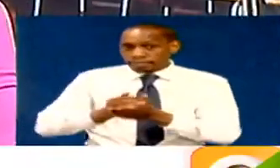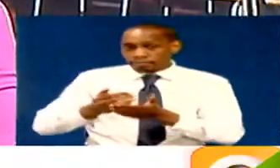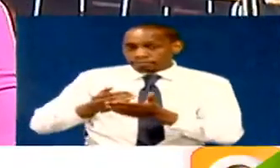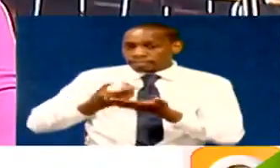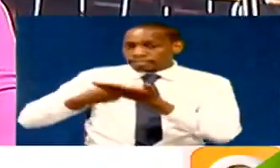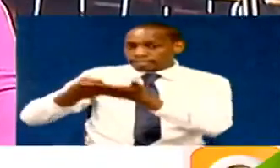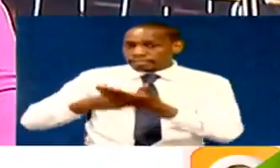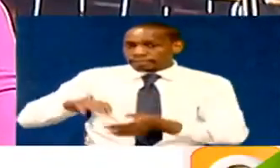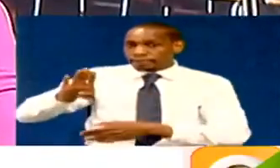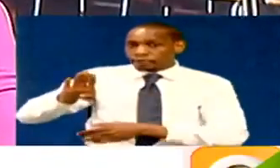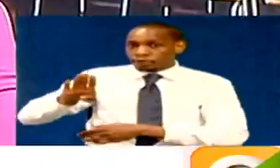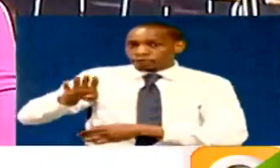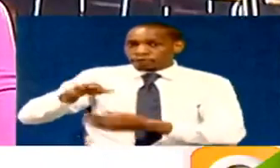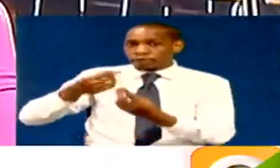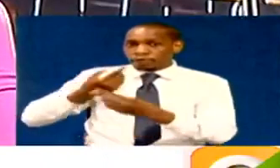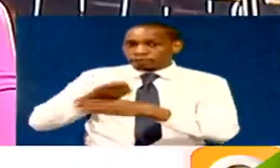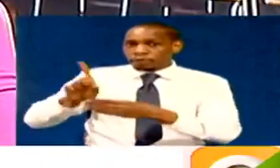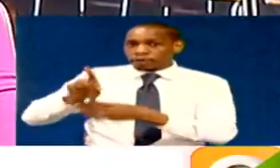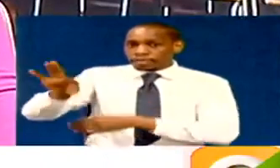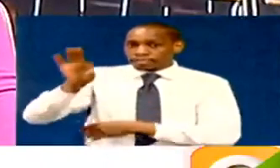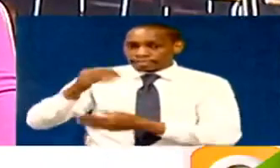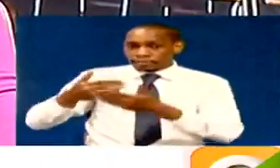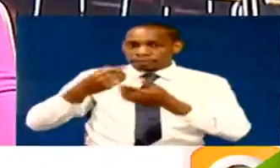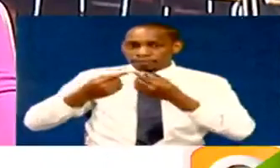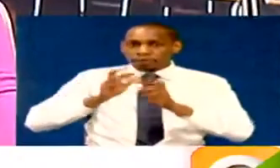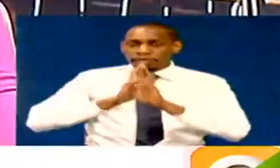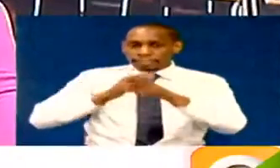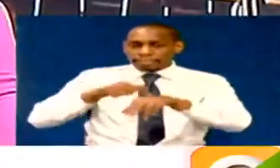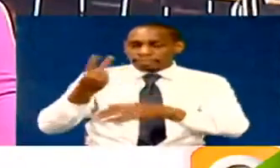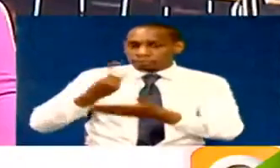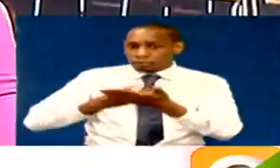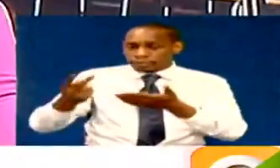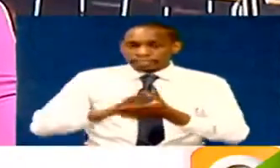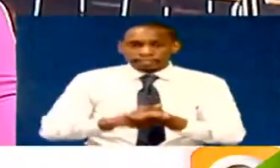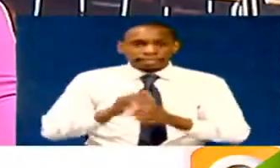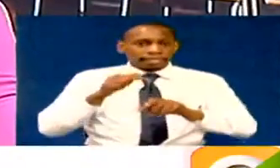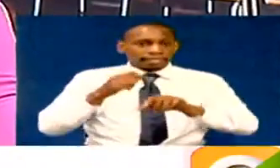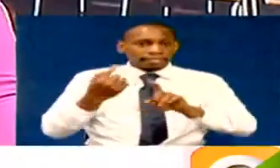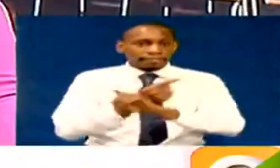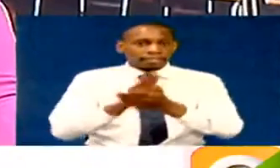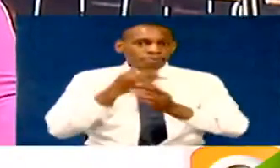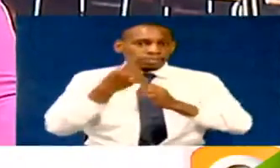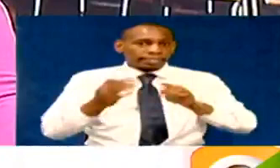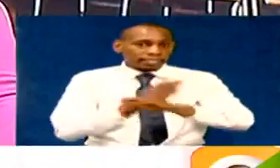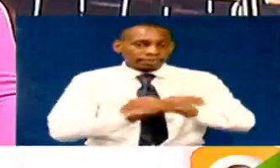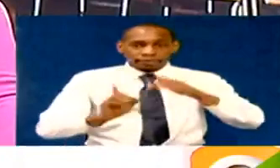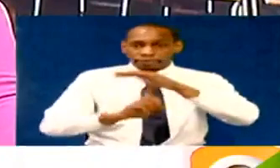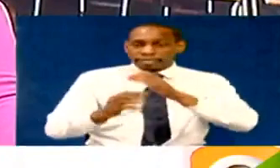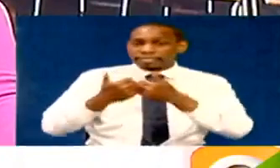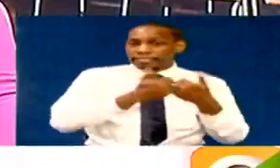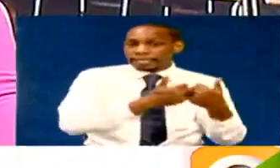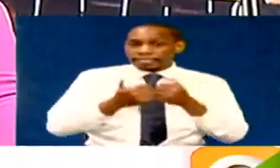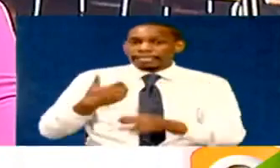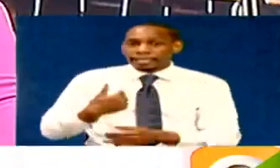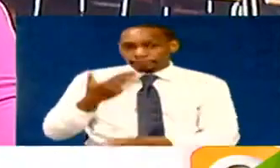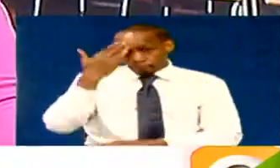year's Form 1 selection ahead of release of the results in 2 weeks' time. Now, unlike previous years, the ministry is grappling with